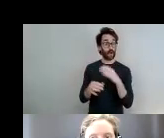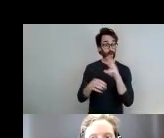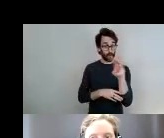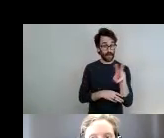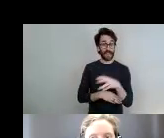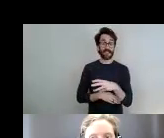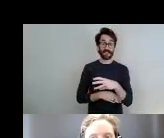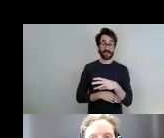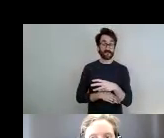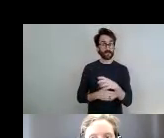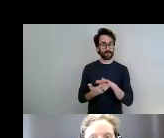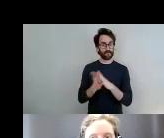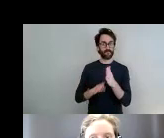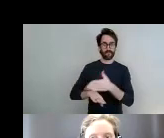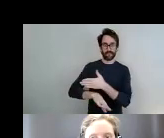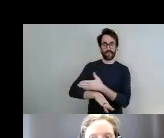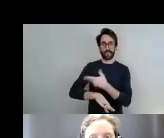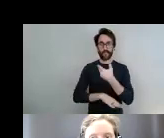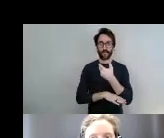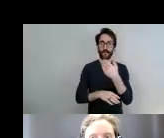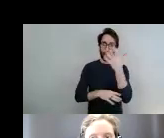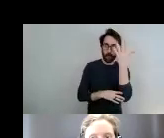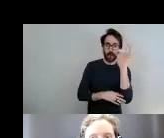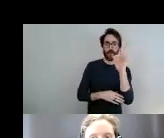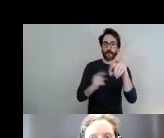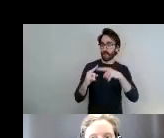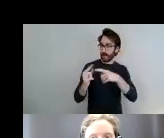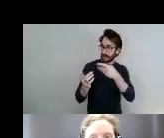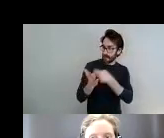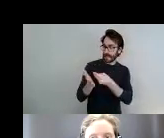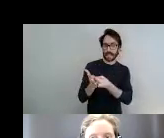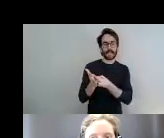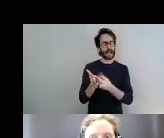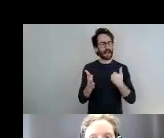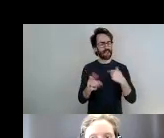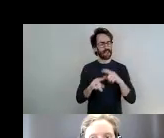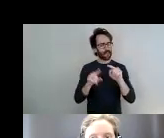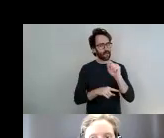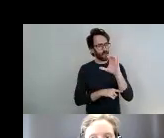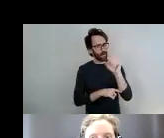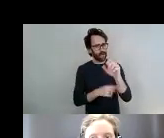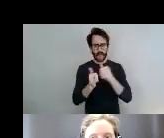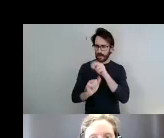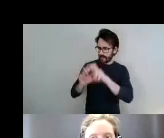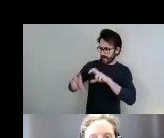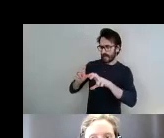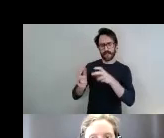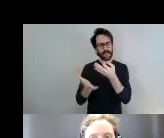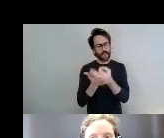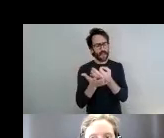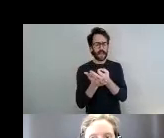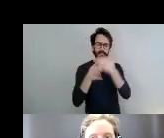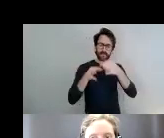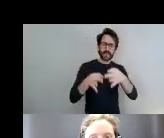GetSmarterBotMoney.ca. Great website, lots of information and tools to help you make decisions about your finances.